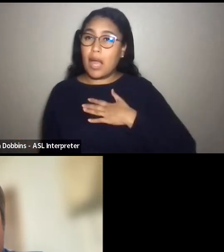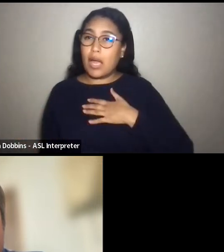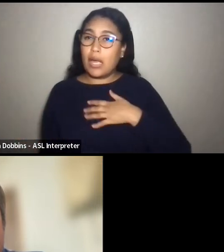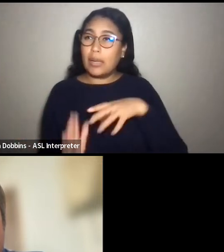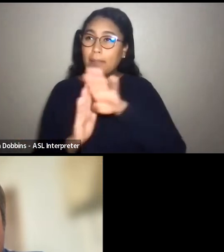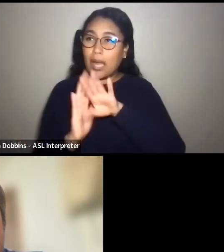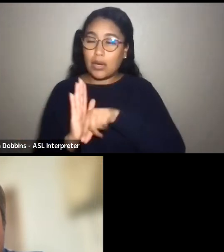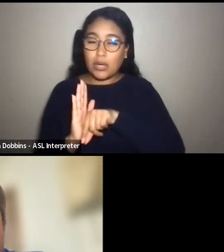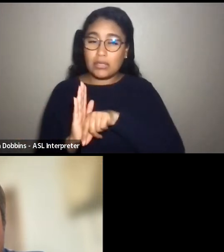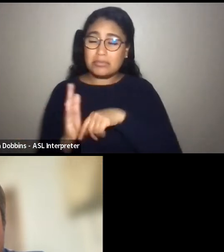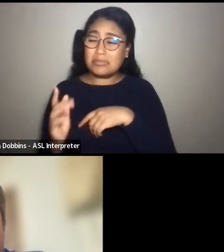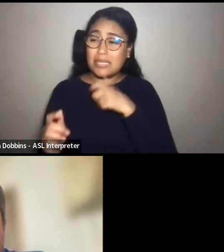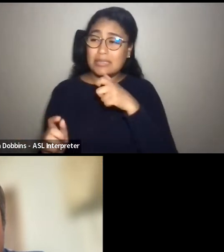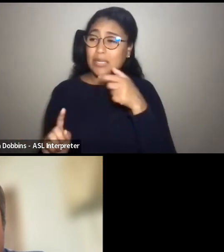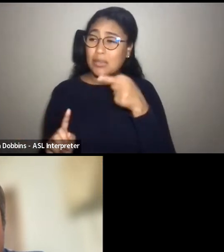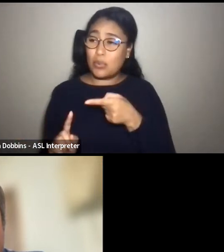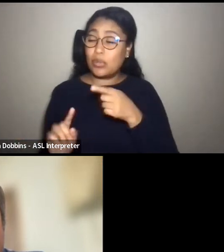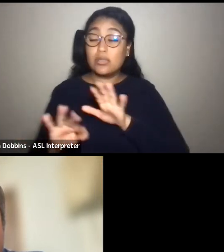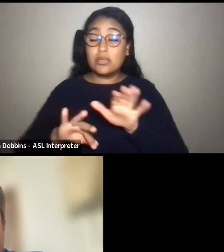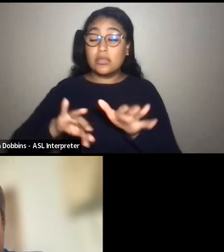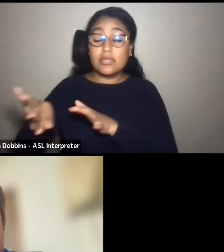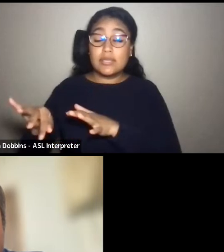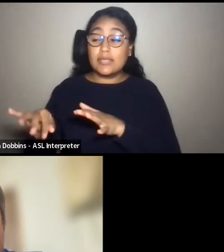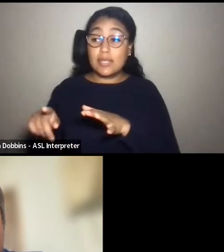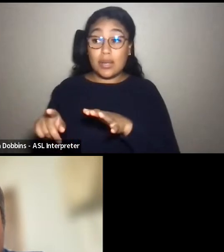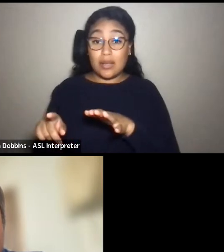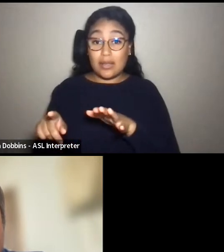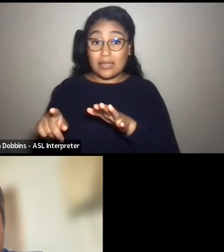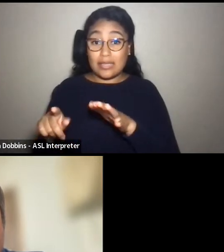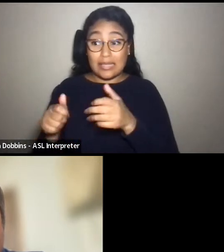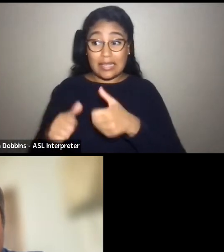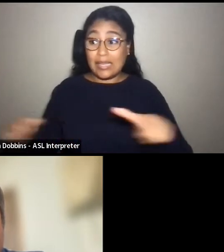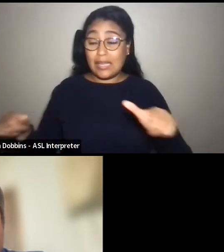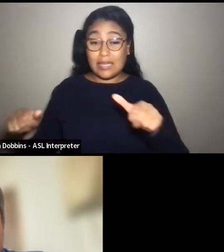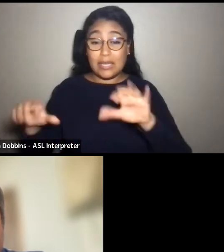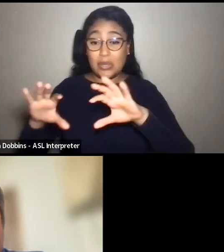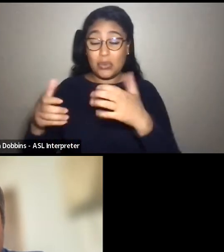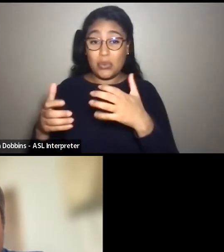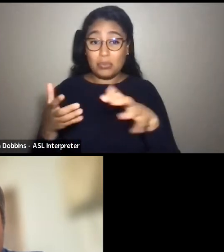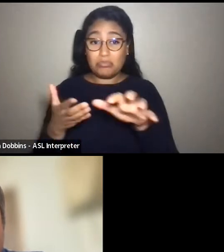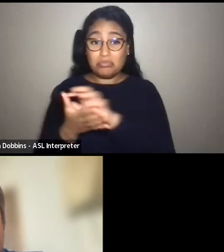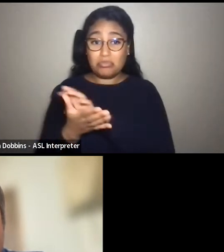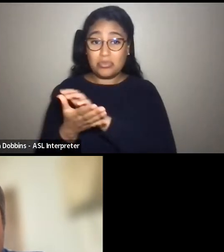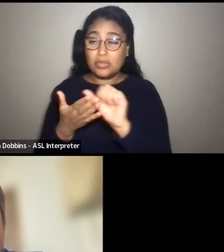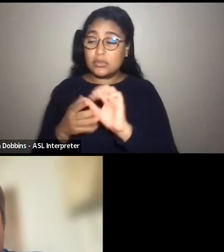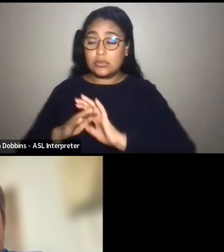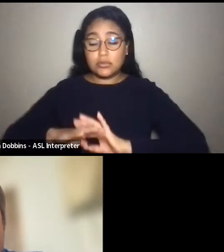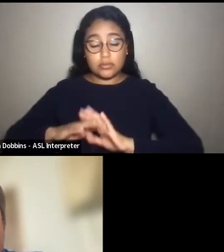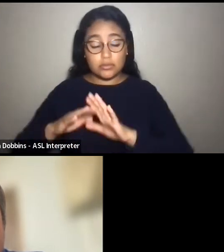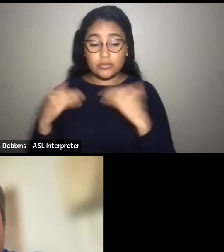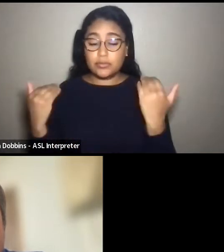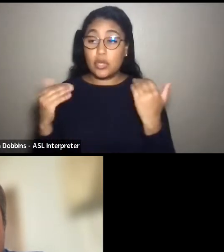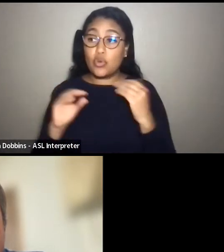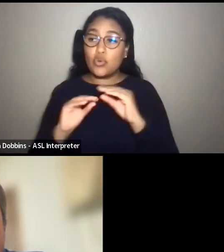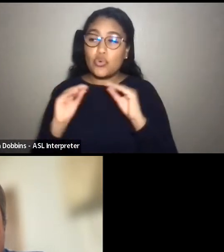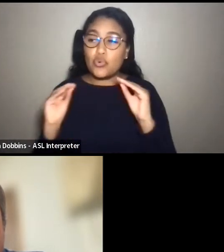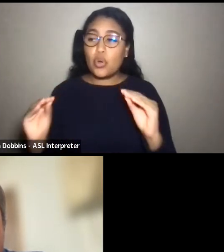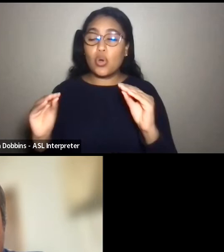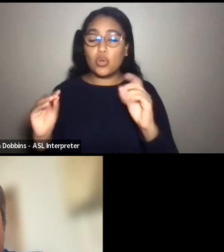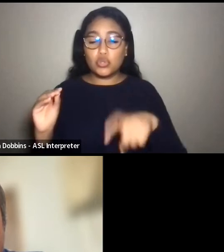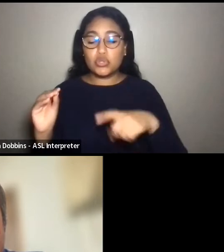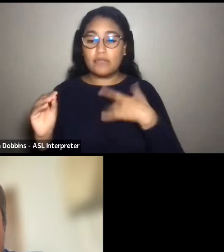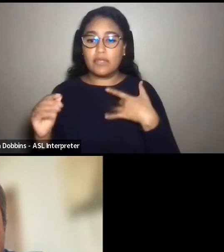was, this is not acceptable for anyone, and no one should have to be fearful to send